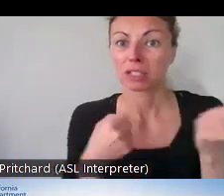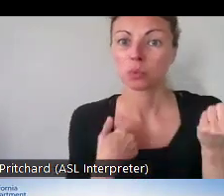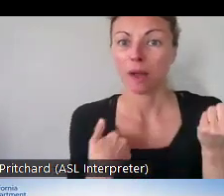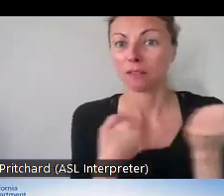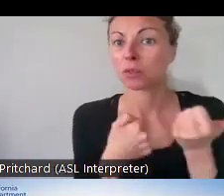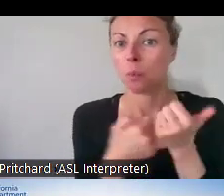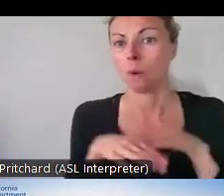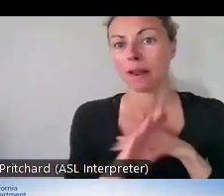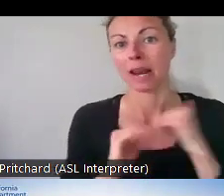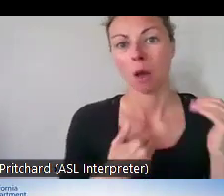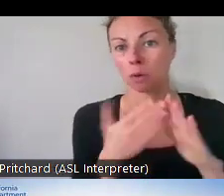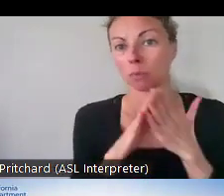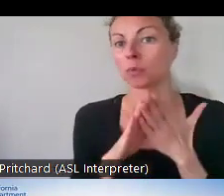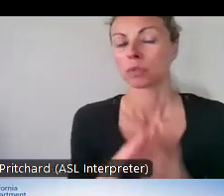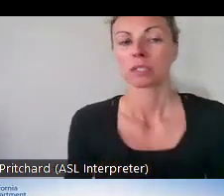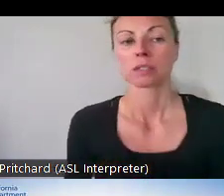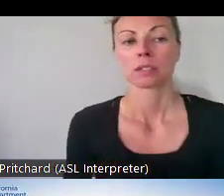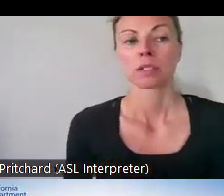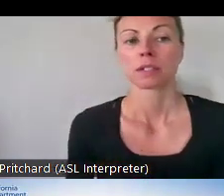our communities.